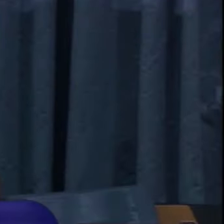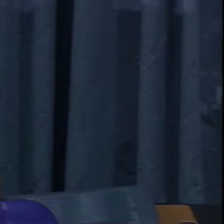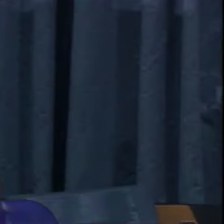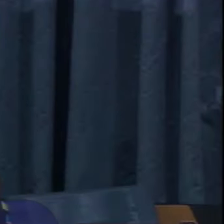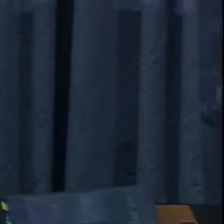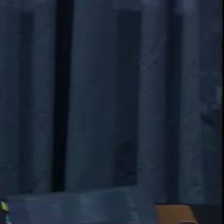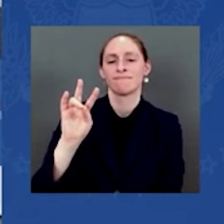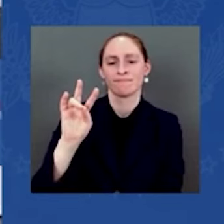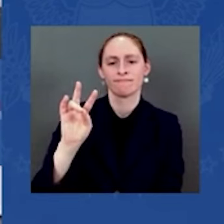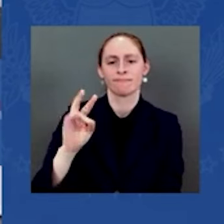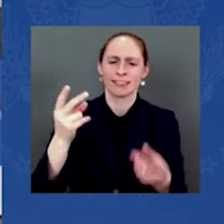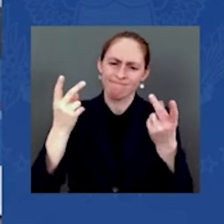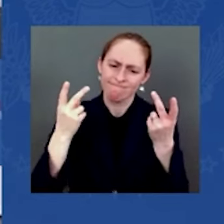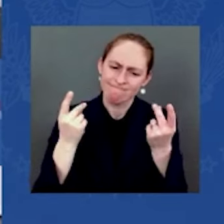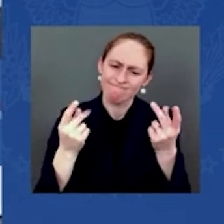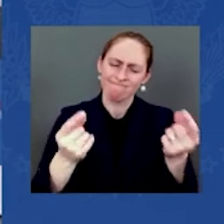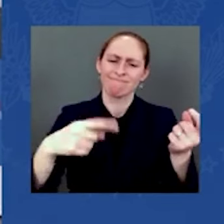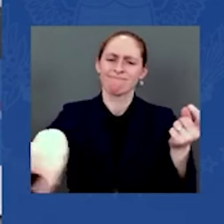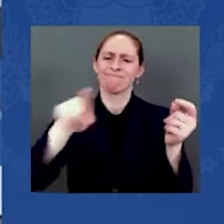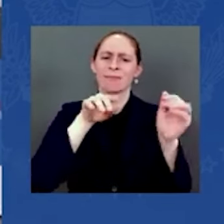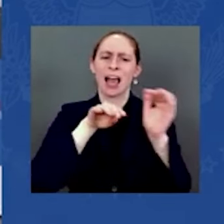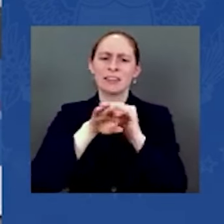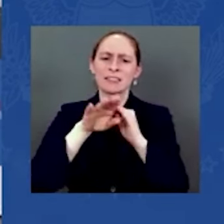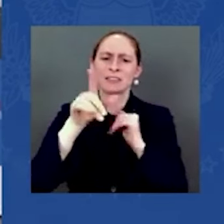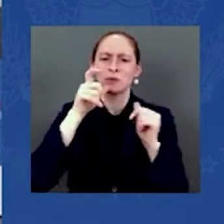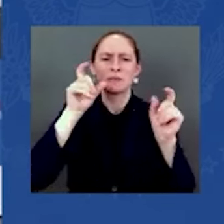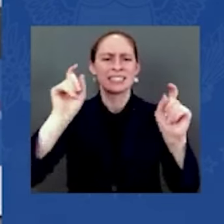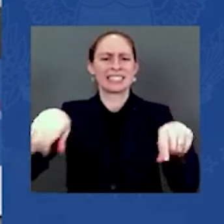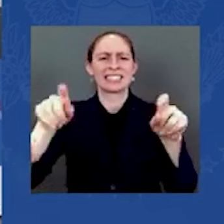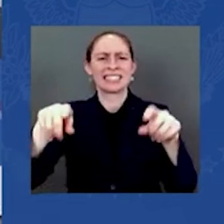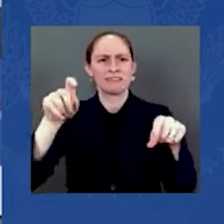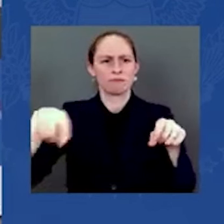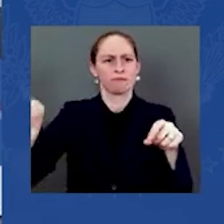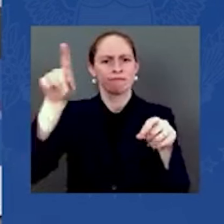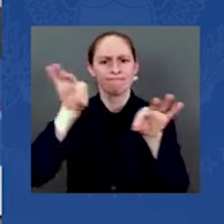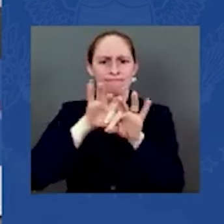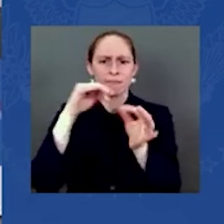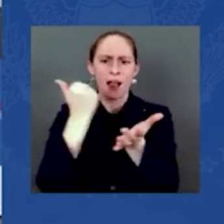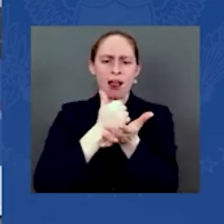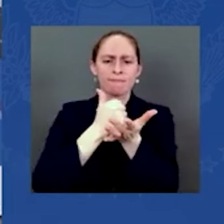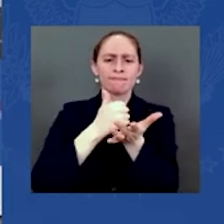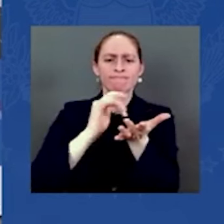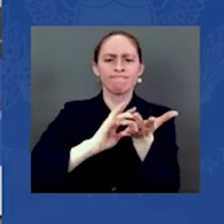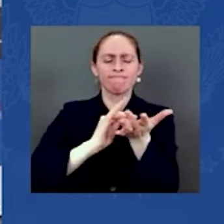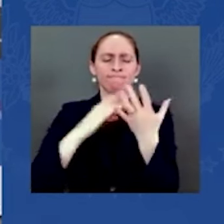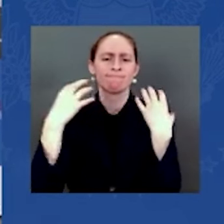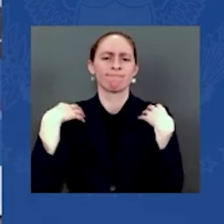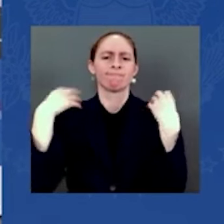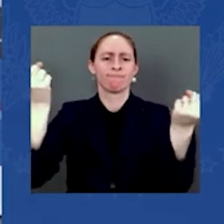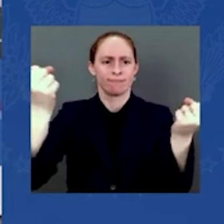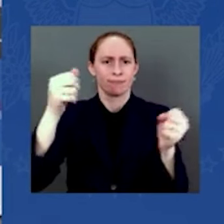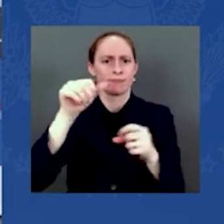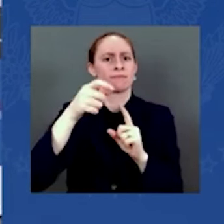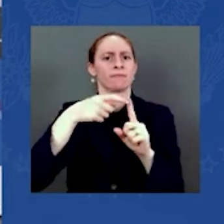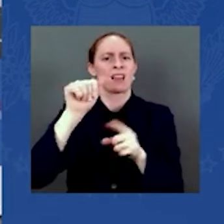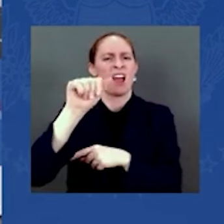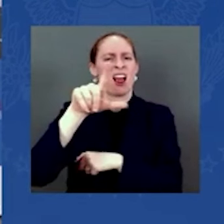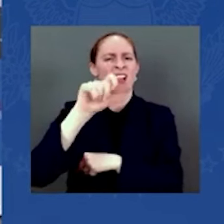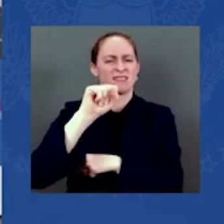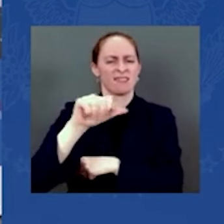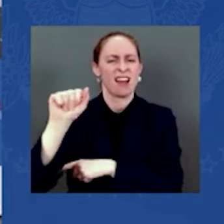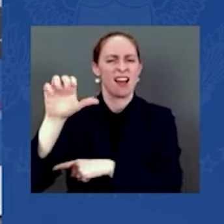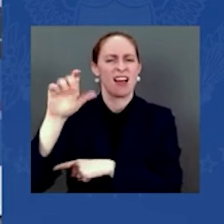it. The bill's passed. God willing, we're gonna make real progress. This bill making it easier for patients to access